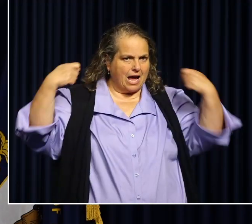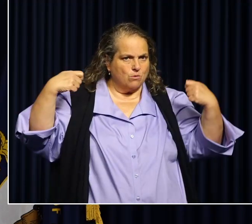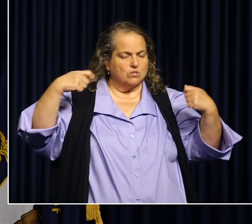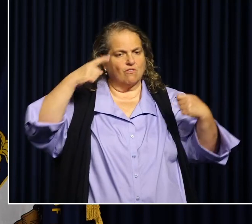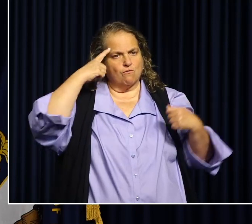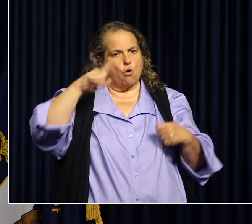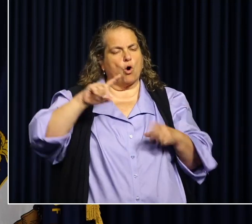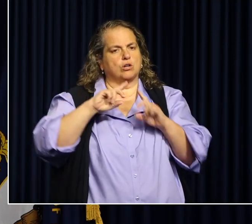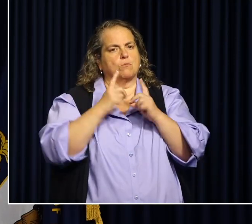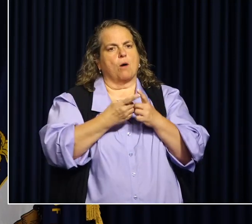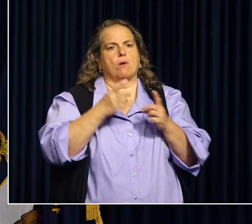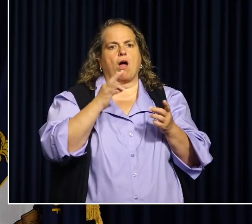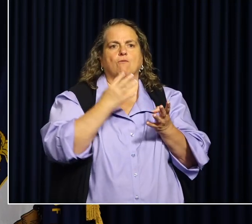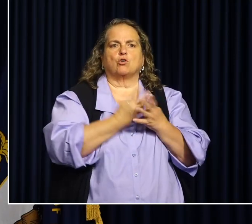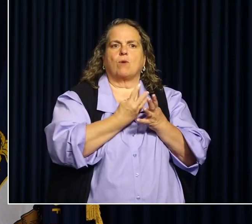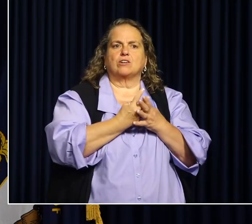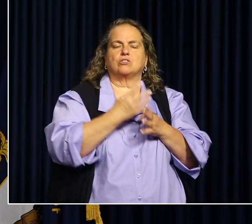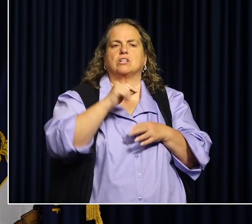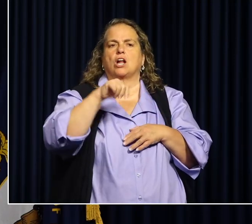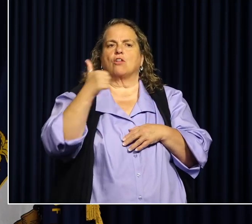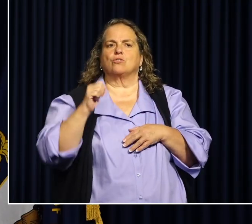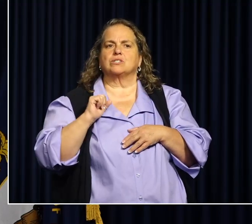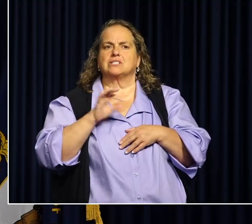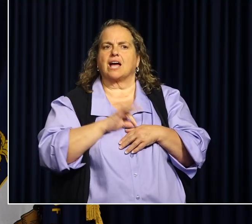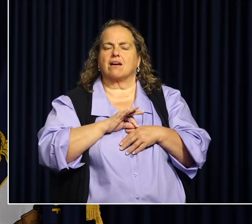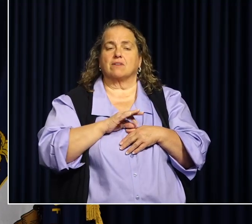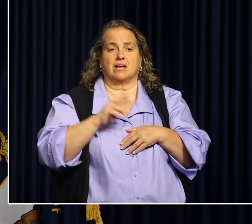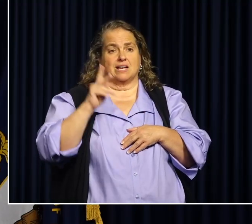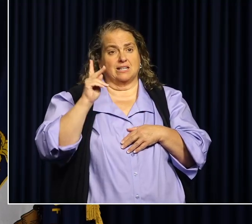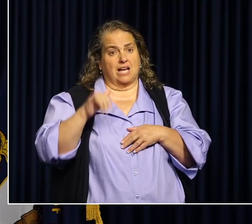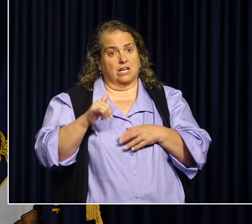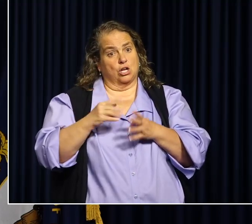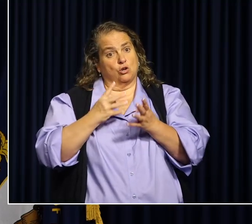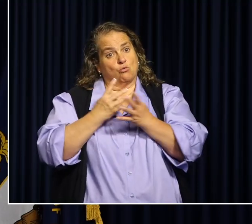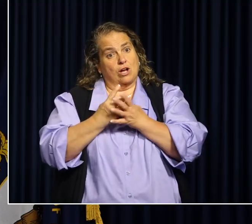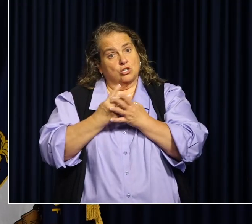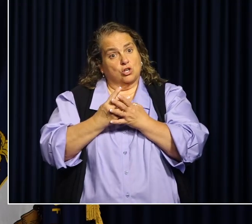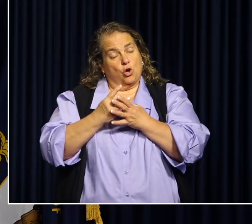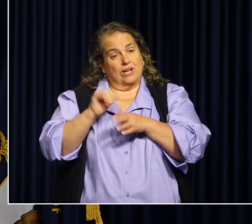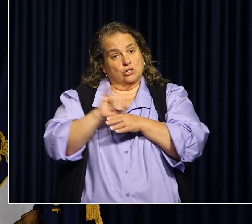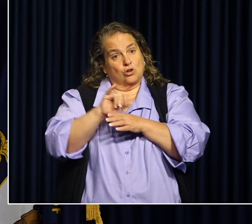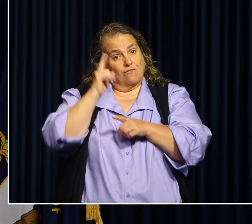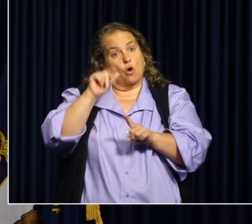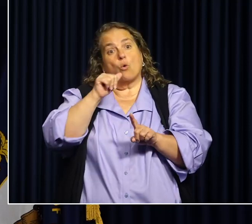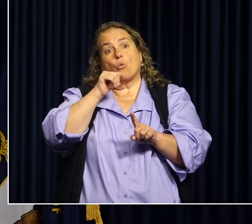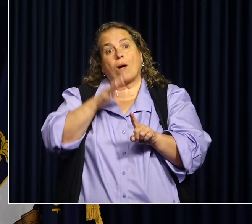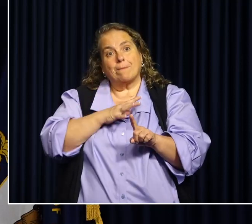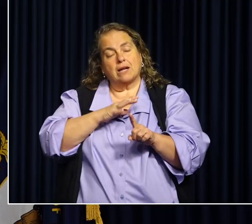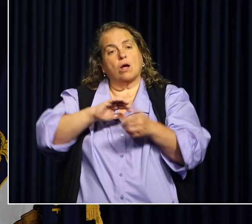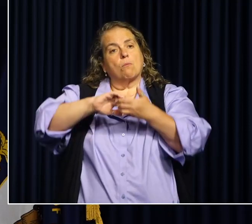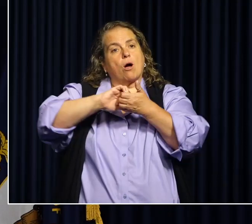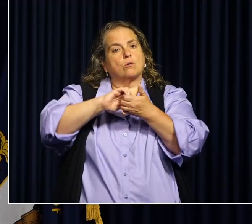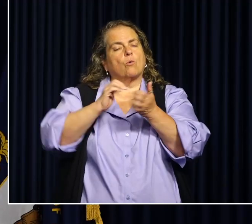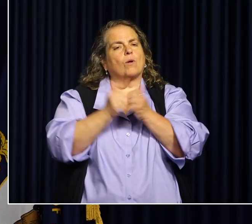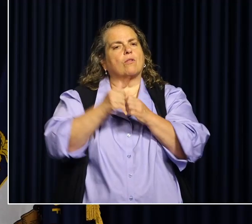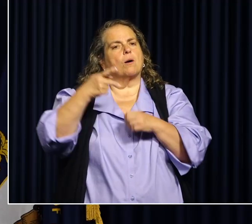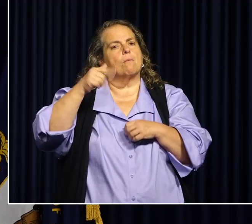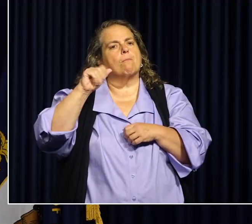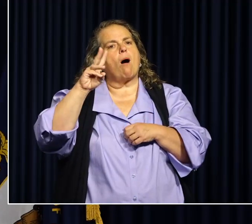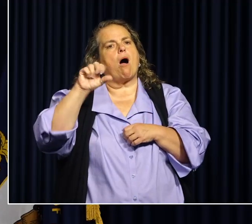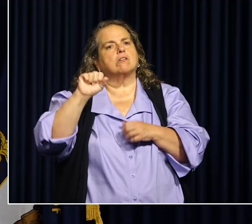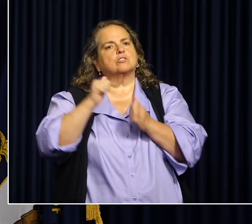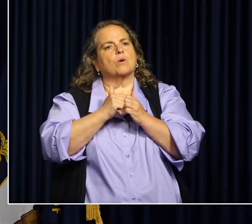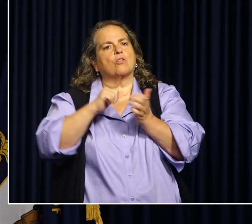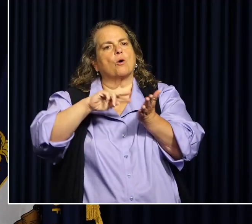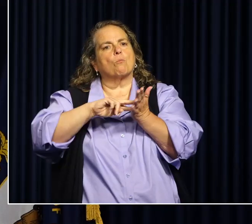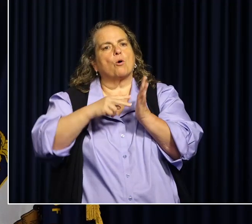other staff around the Commonwealth. The Kentucky Correctional Institution for Women, in partnership with Paws with a Purpose, are